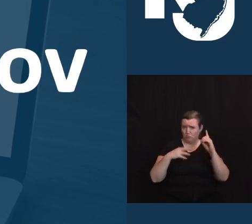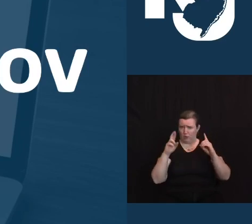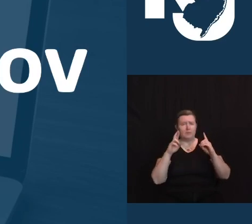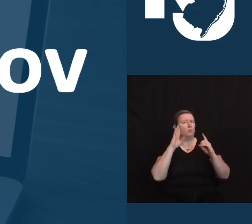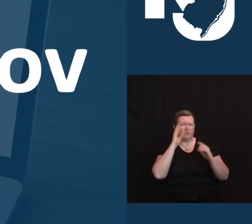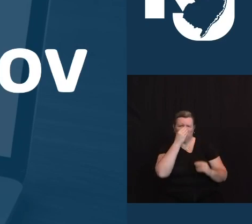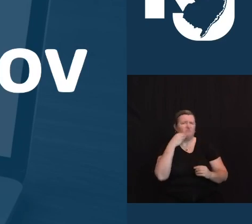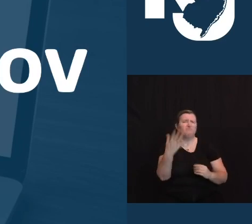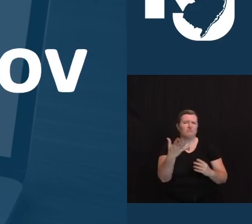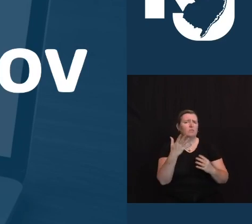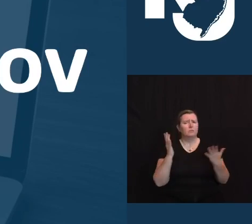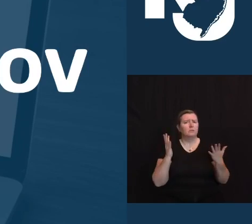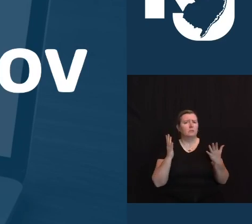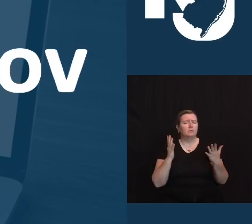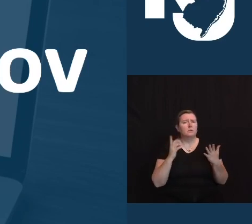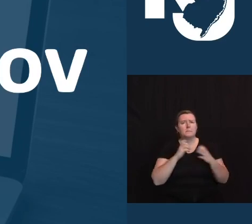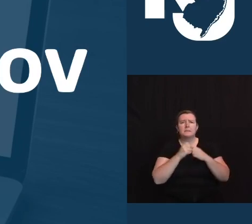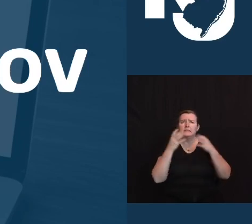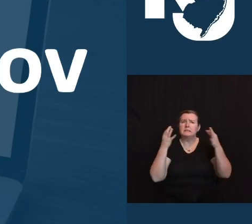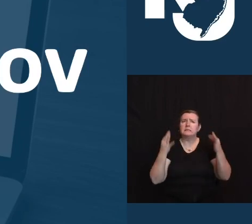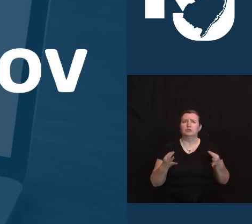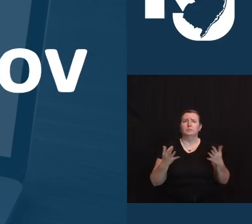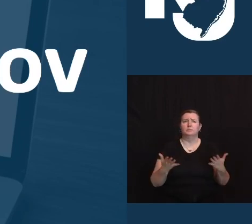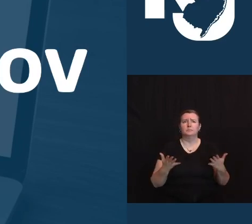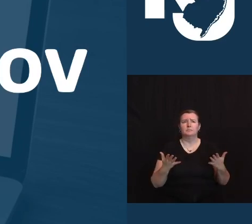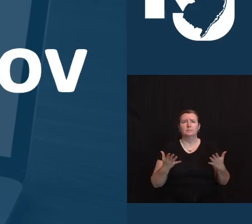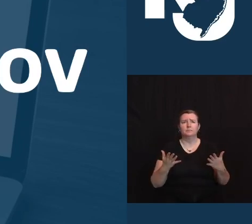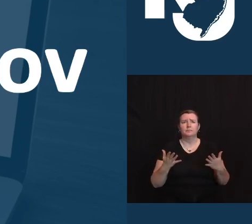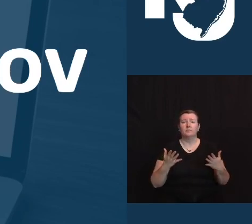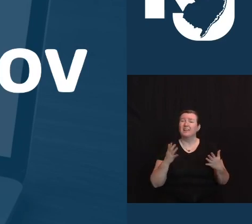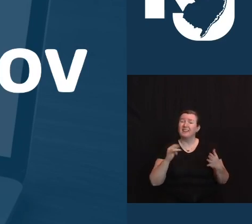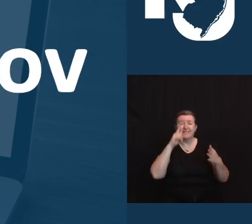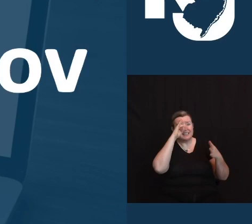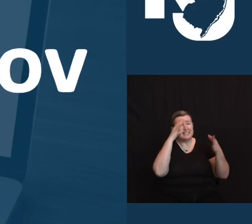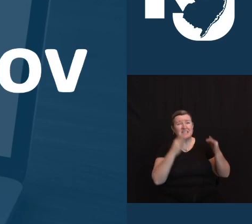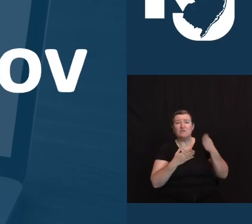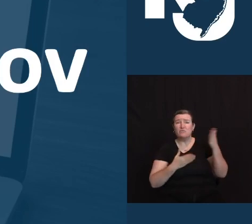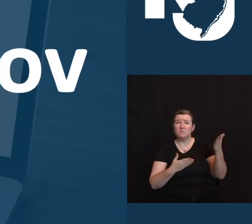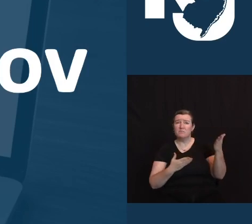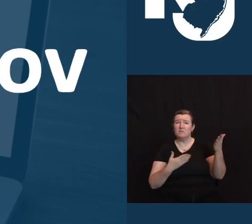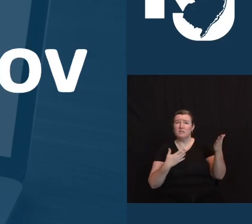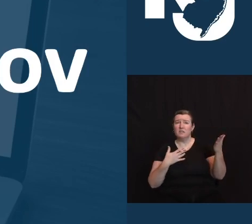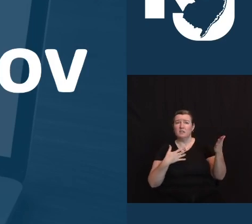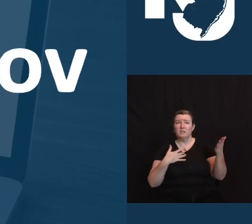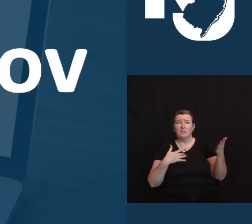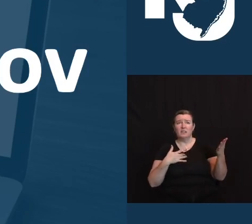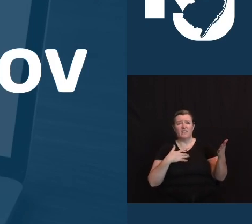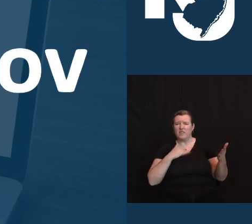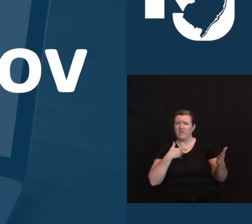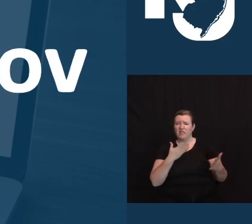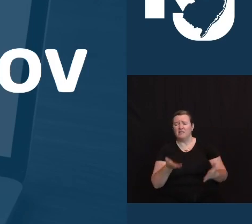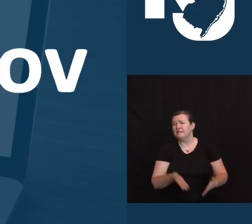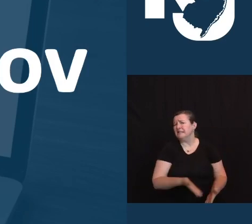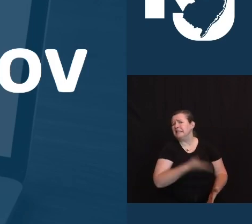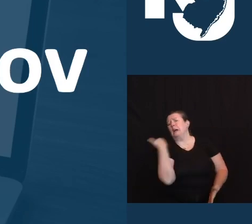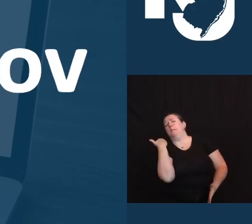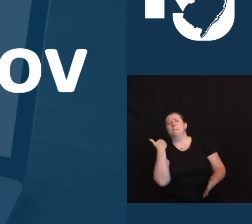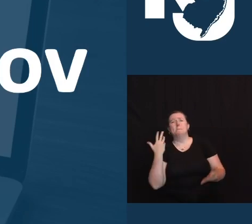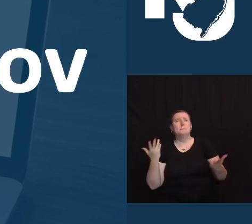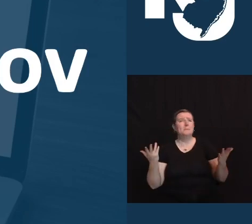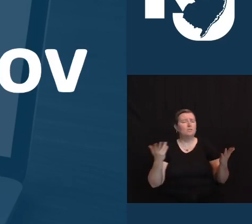So, and it is this is a slap in the face of every governor across the country, Republican and